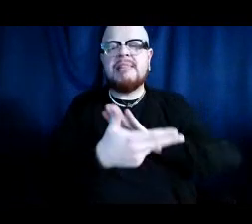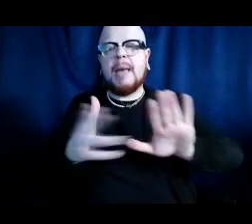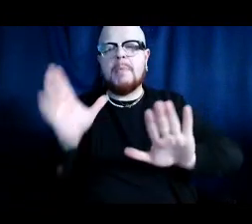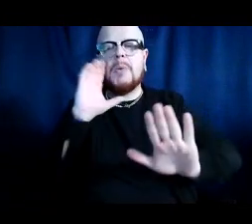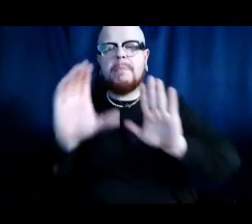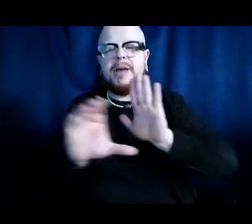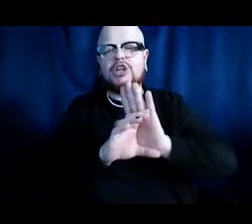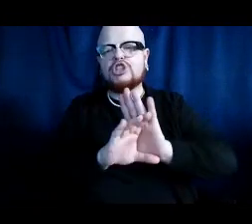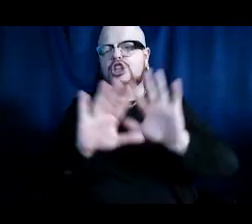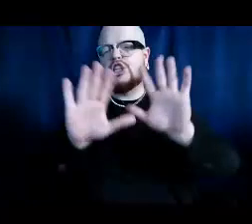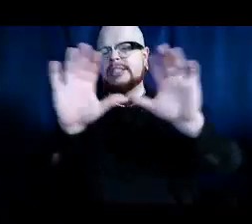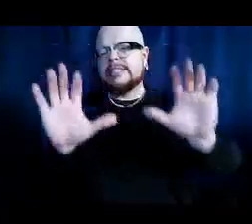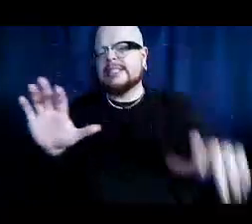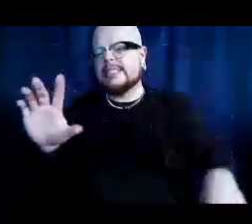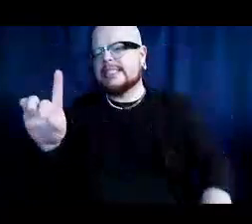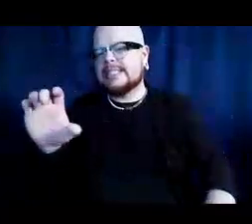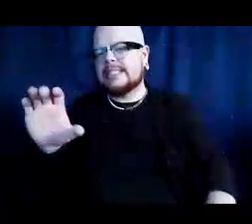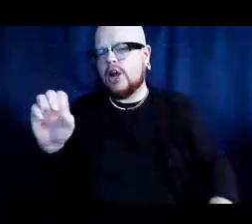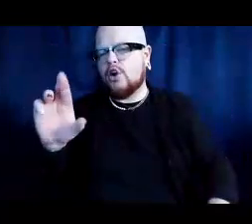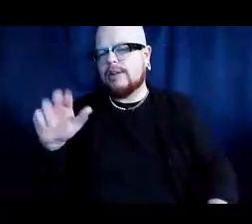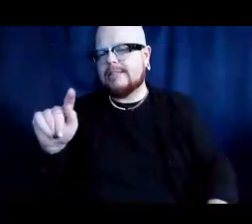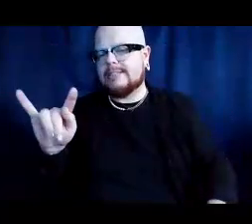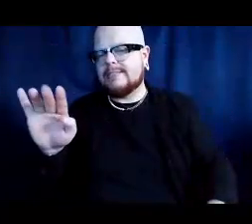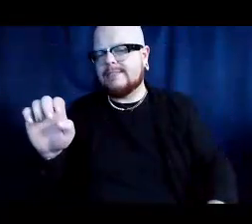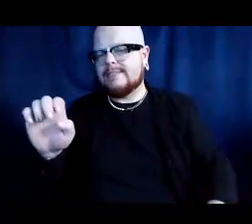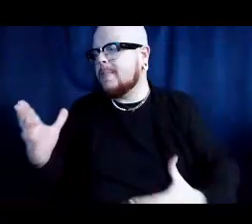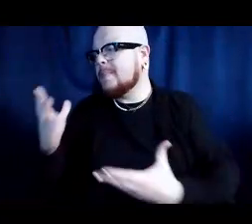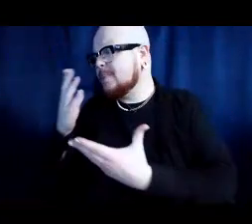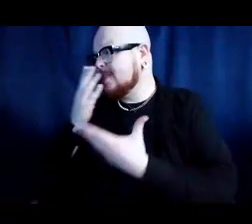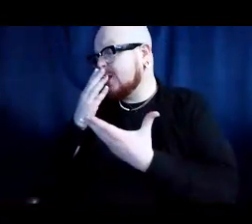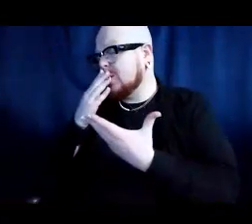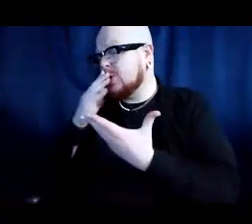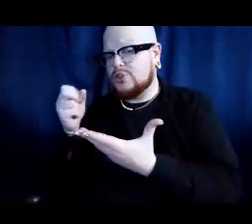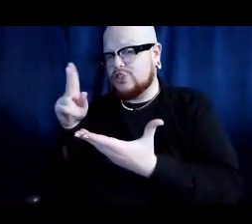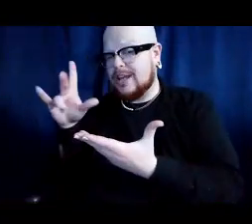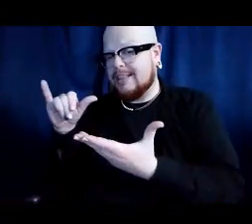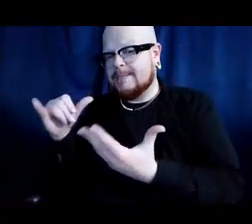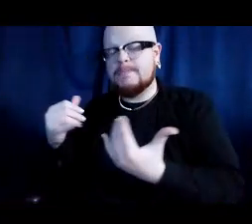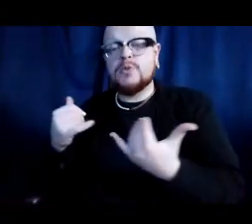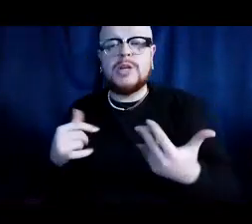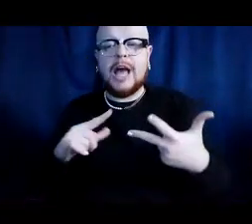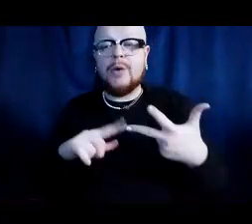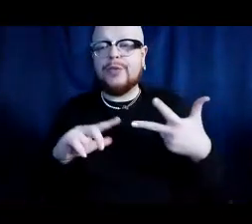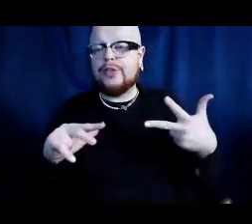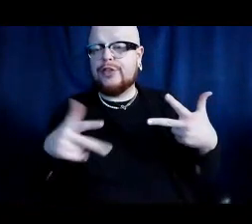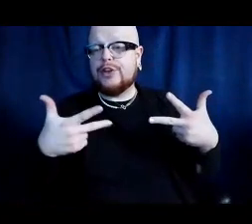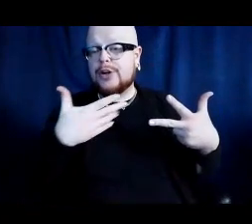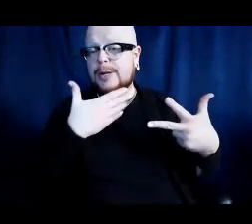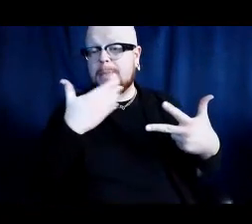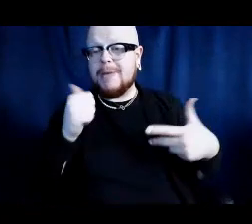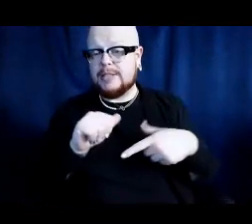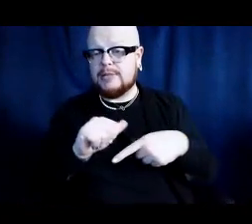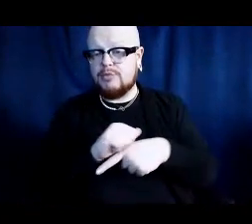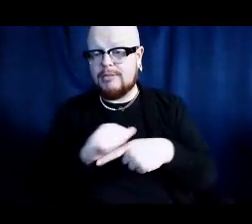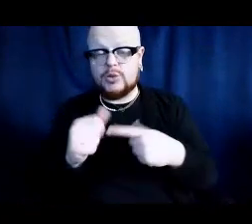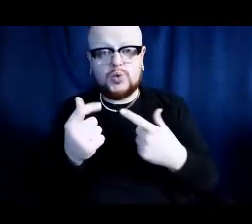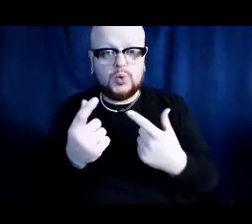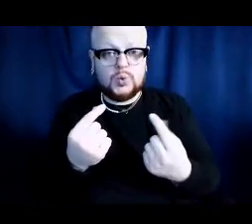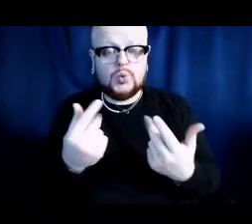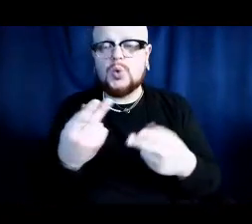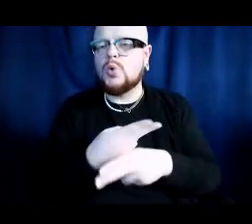And Shelly, thanks for that information on alt text. That brings us to our third best practice, using descriptive hyperlinks,